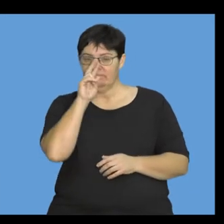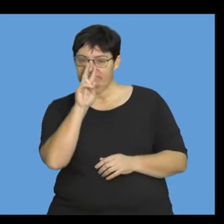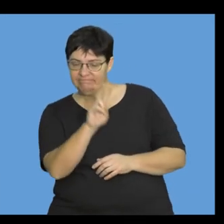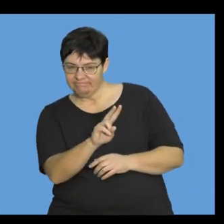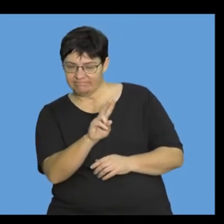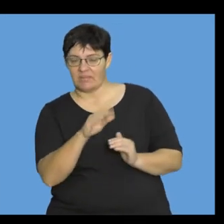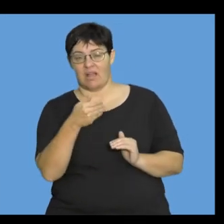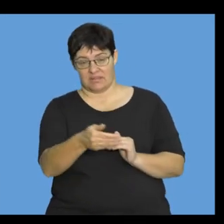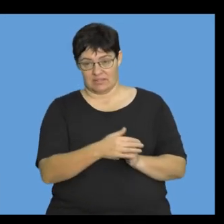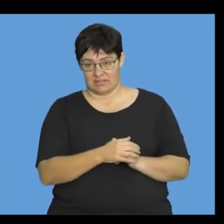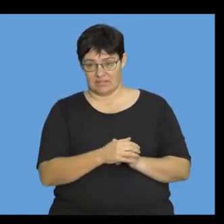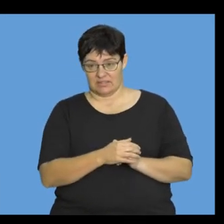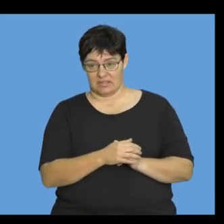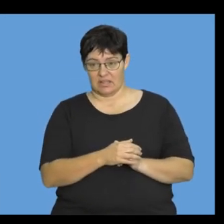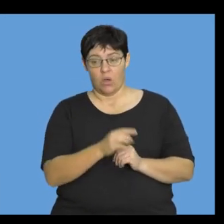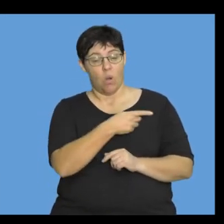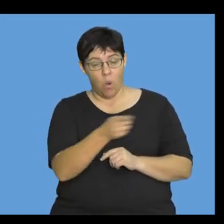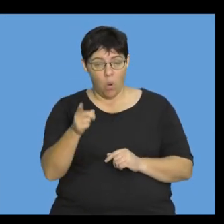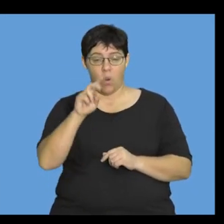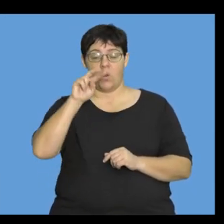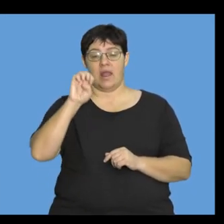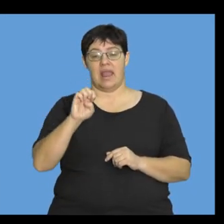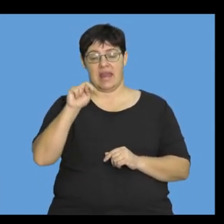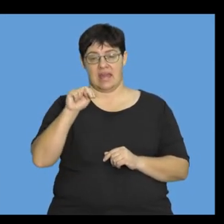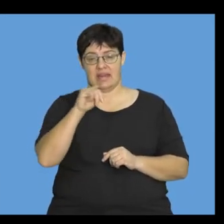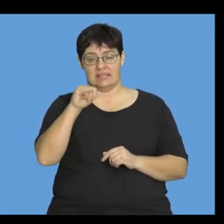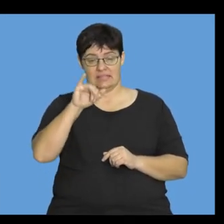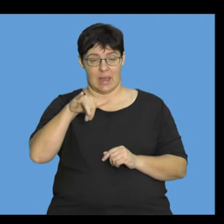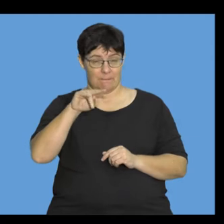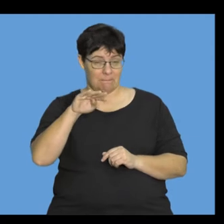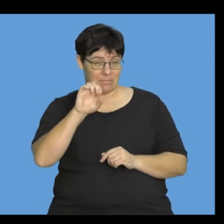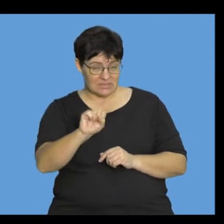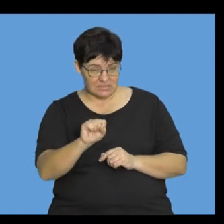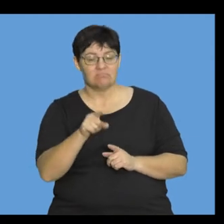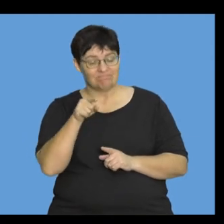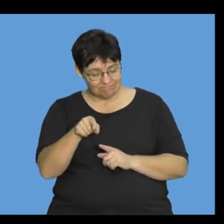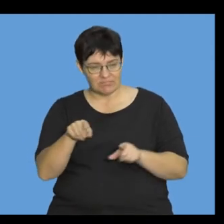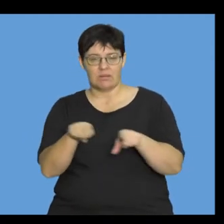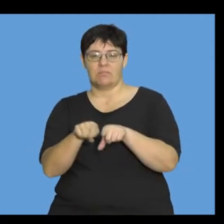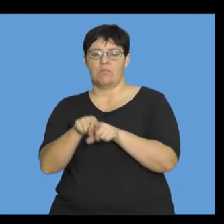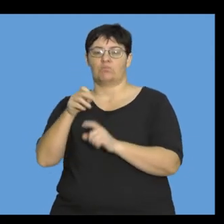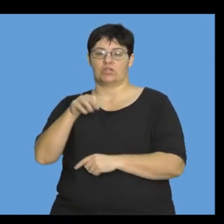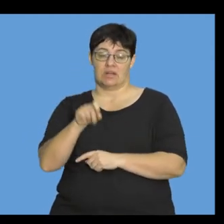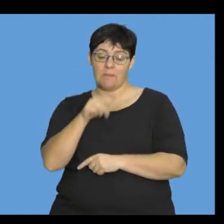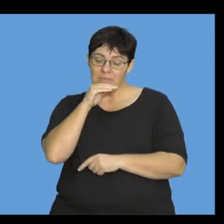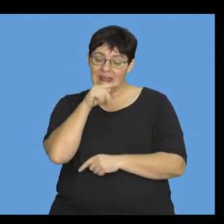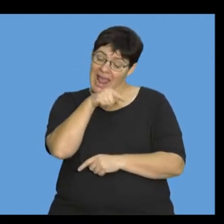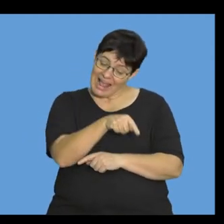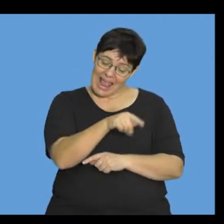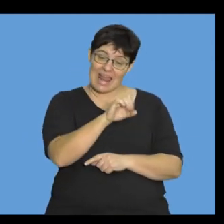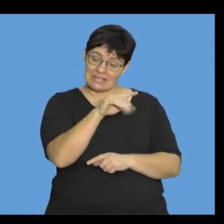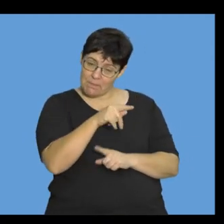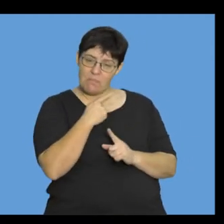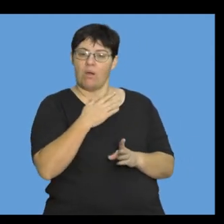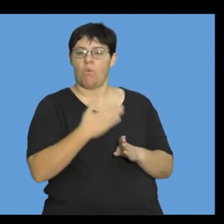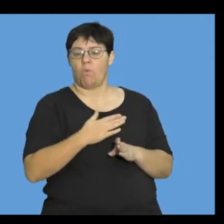We're going to look at this afterwards. All enzymes are proteins. And guys, what are enzymes for? They make things